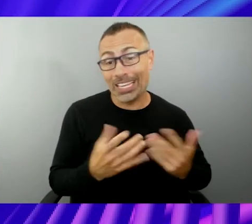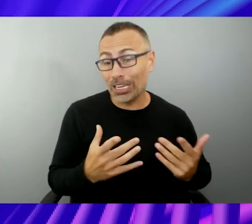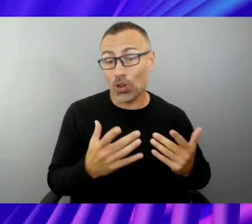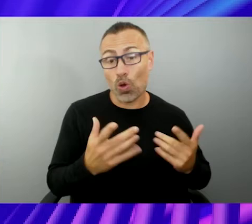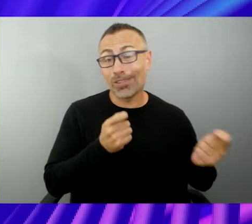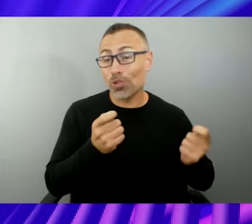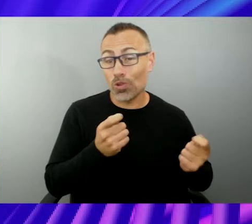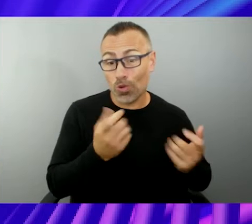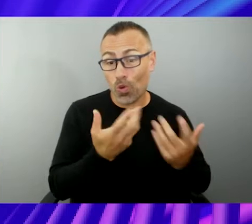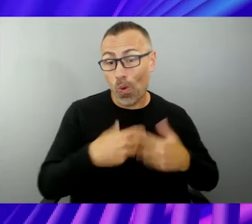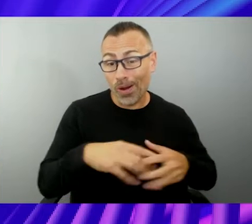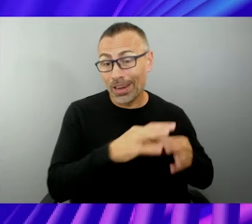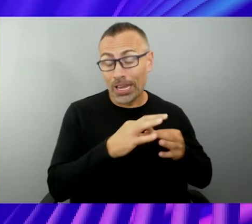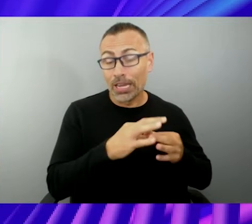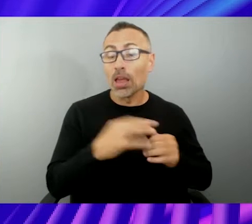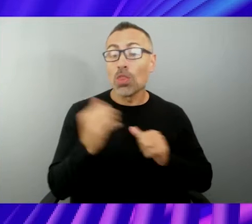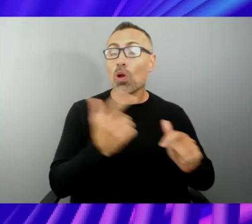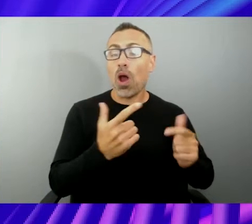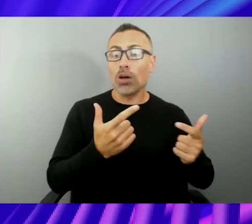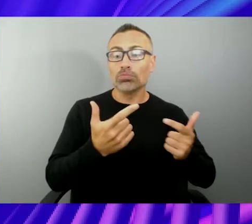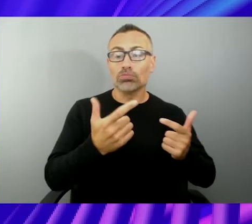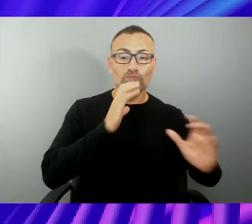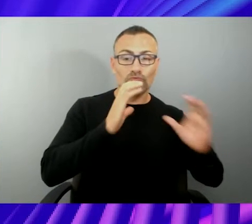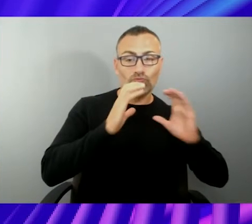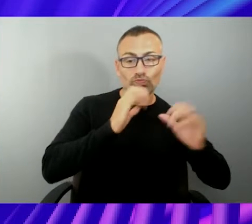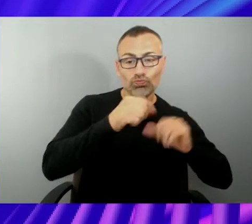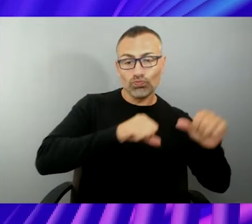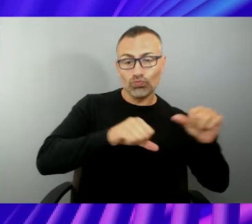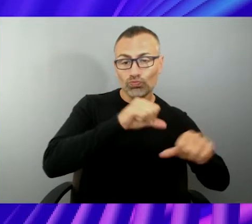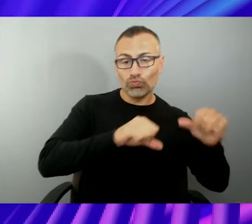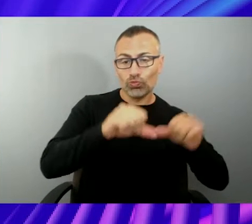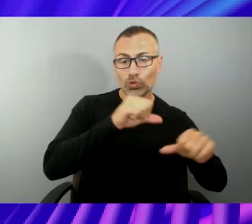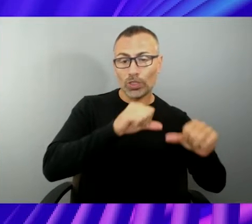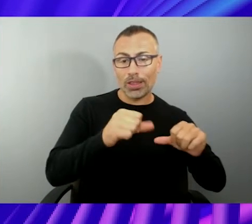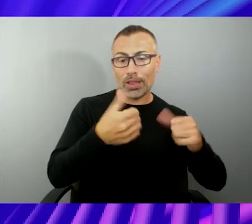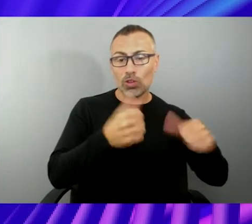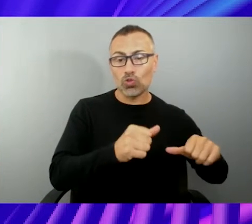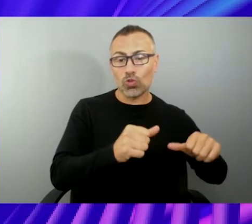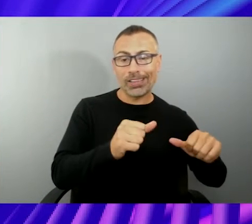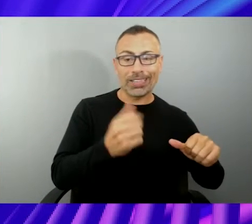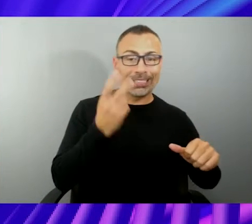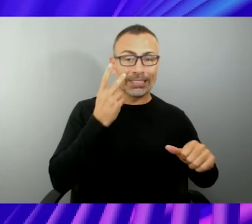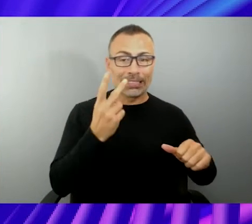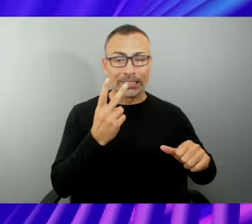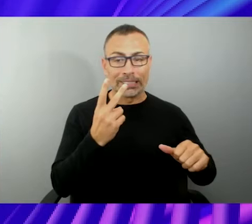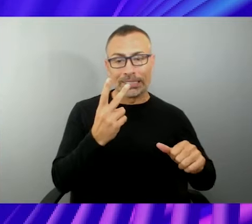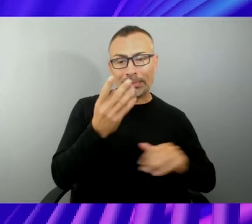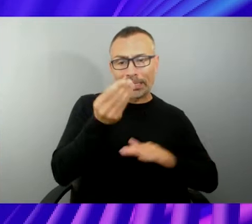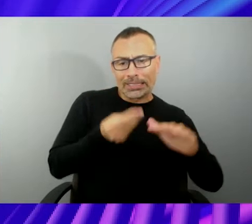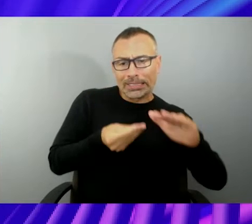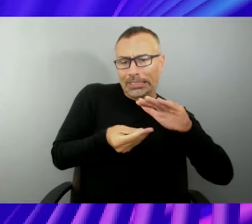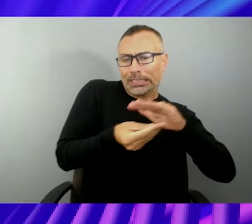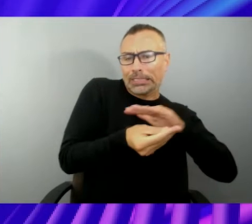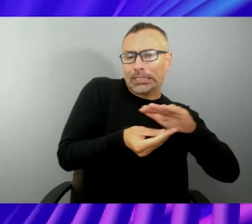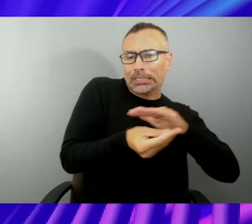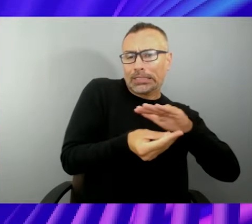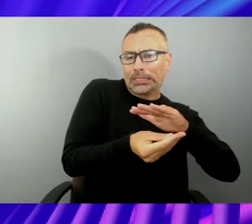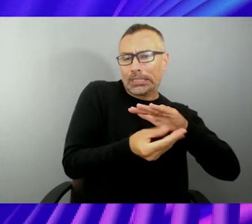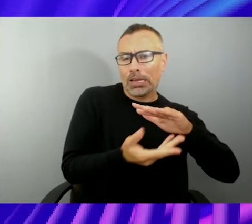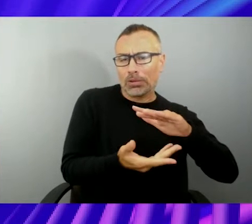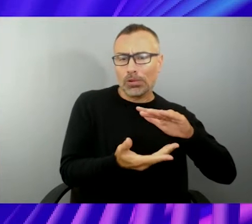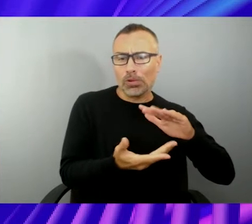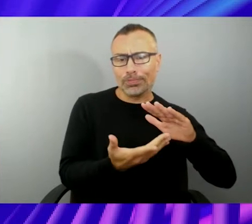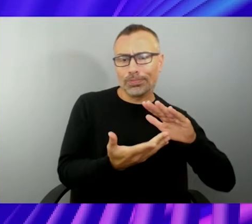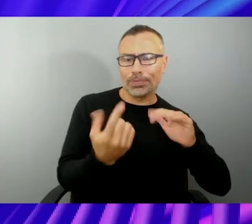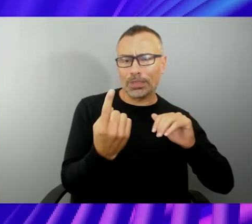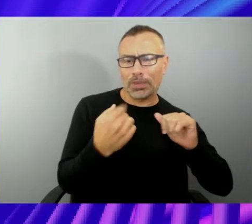are all in constant communication with each other, and they all try to look for subtle signals or some kind of trigger from other dancers so that they can go ahead